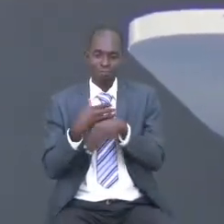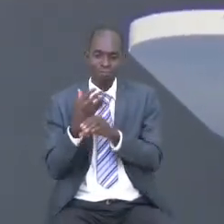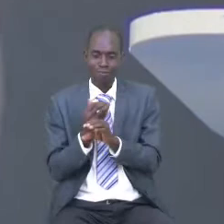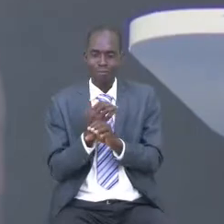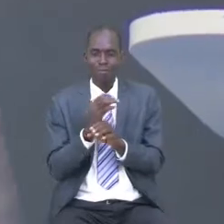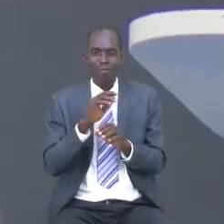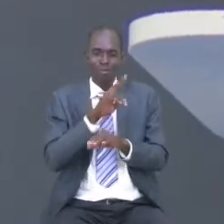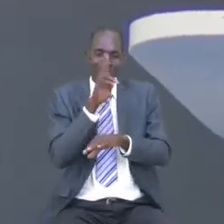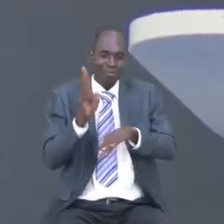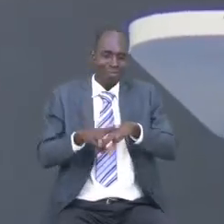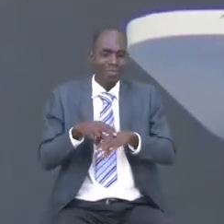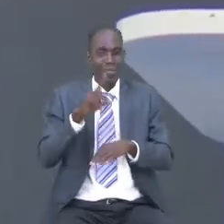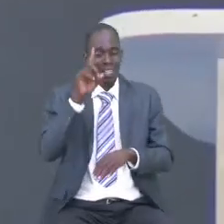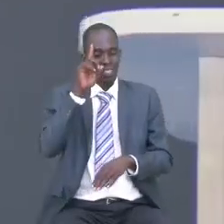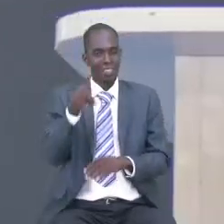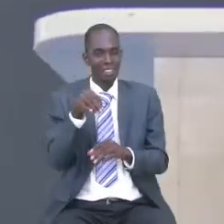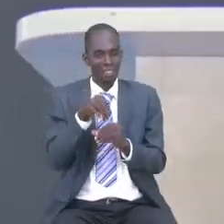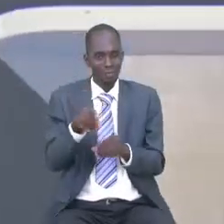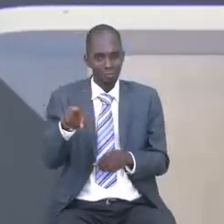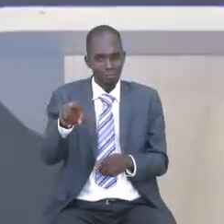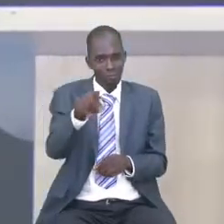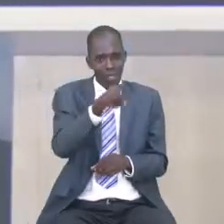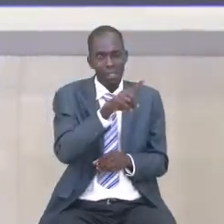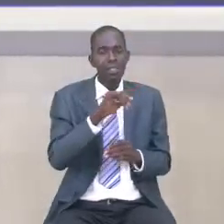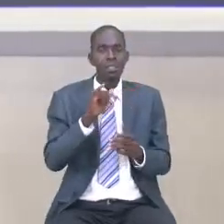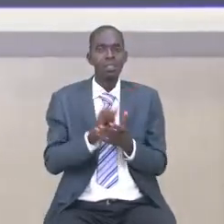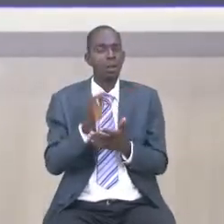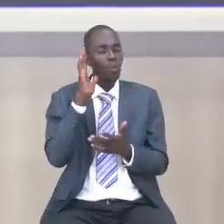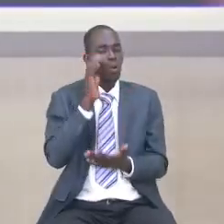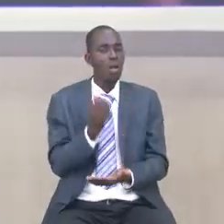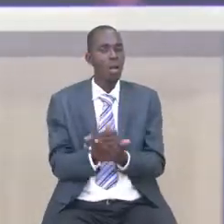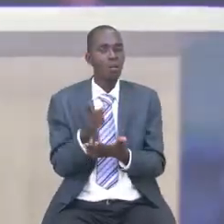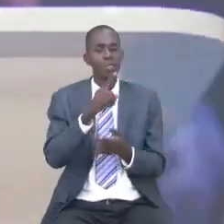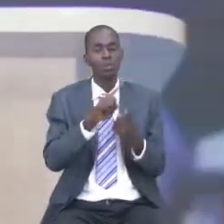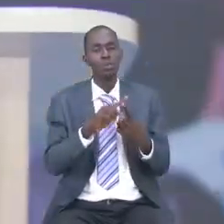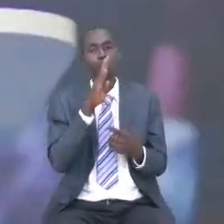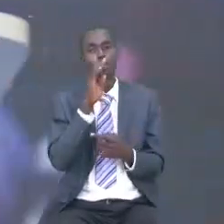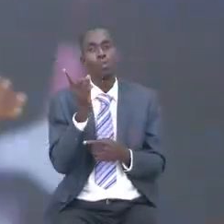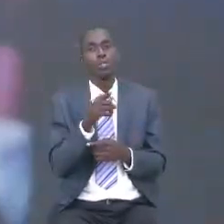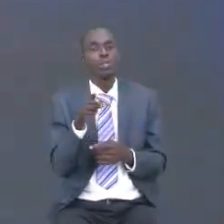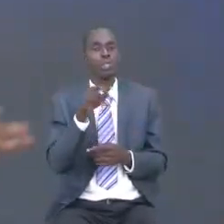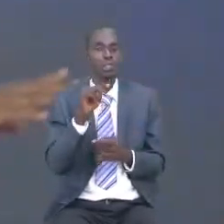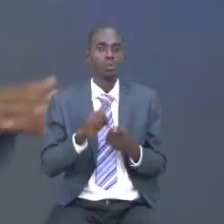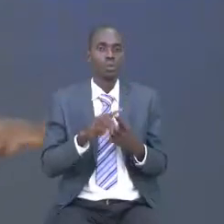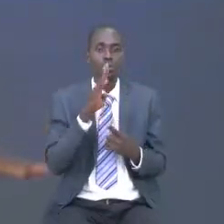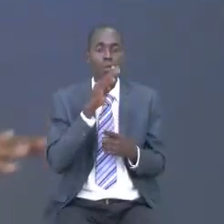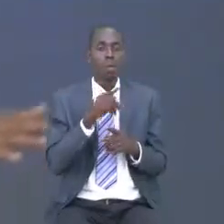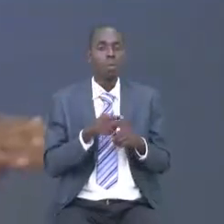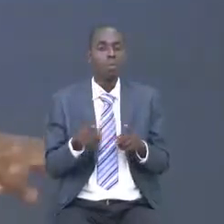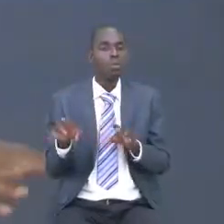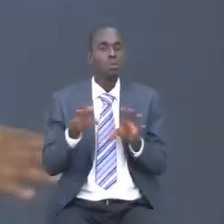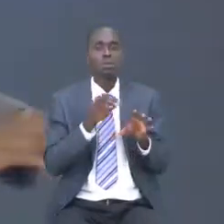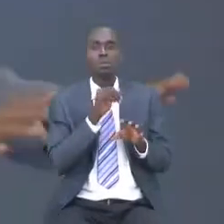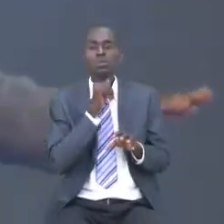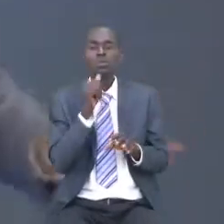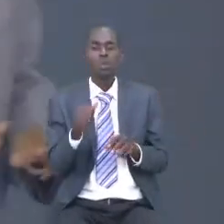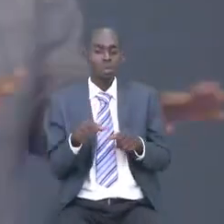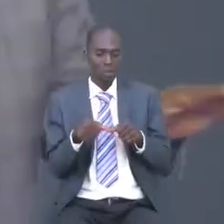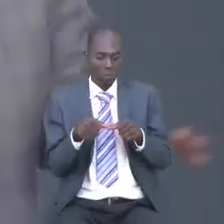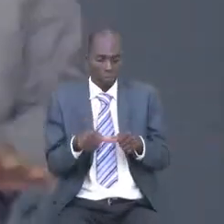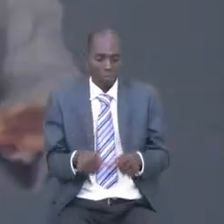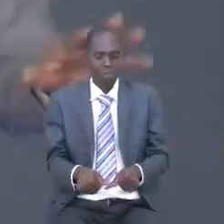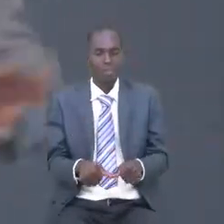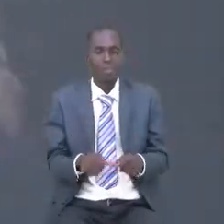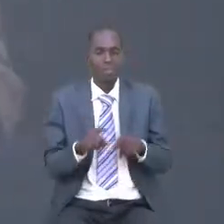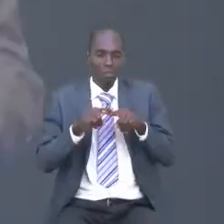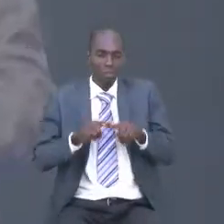them that will lead them where they will be. But they did not remain in that natural